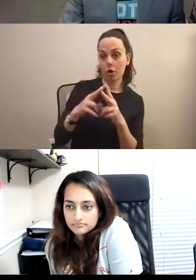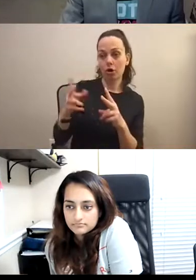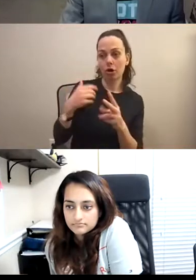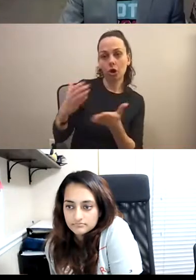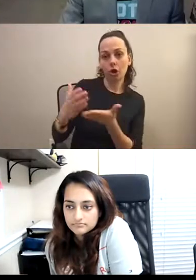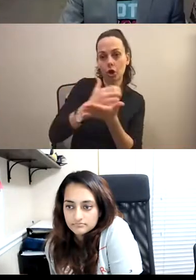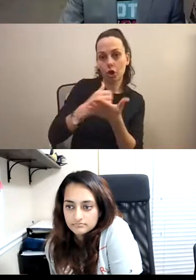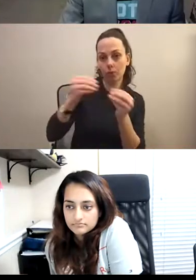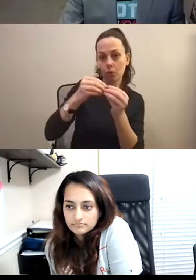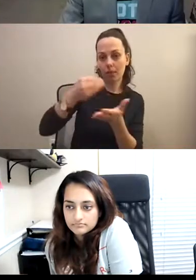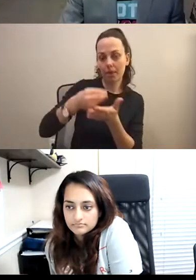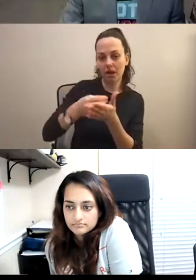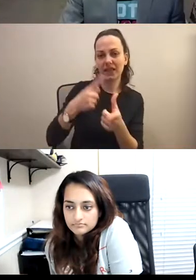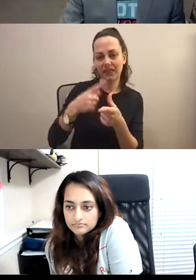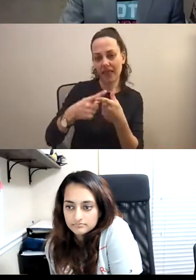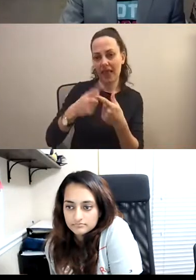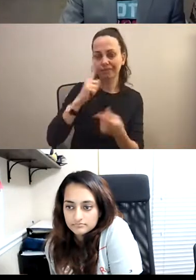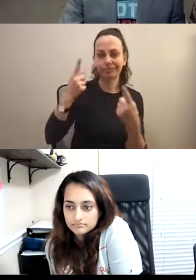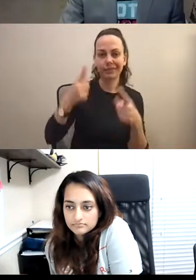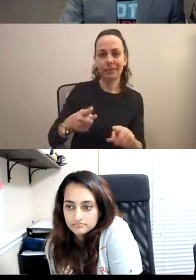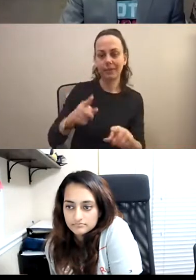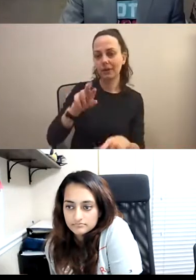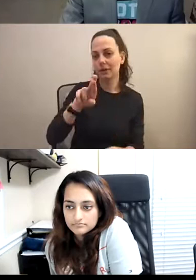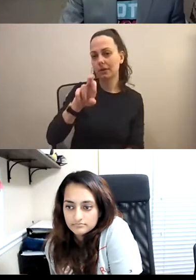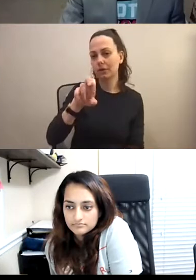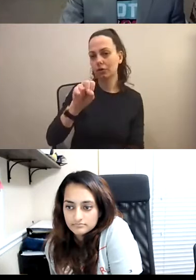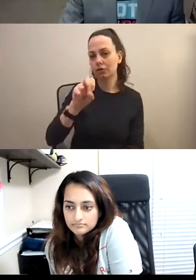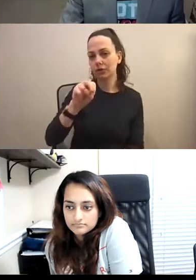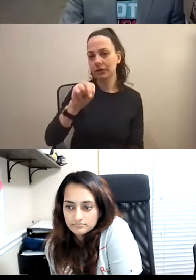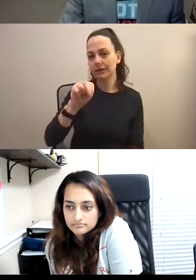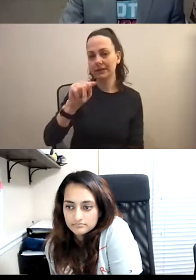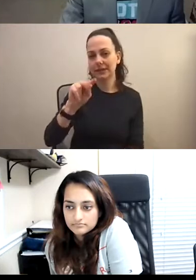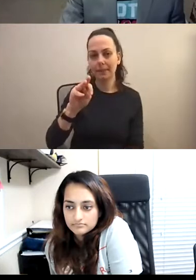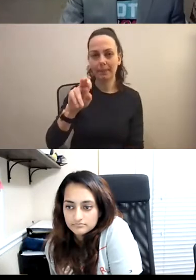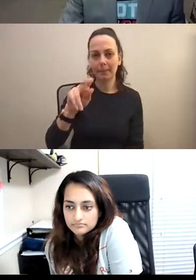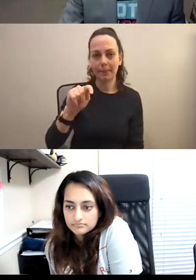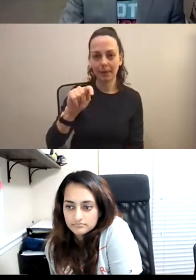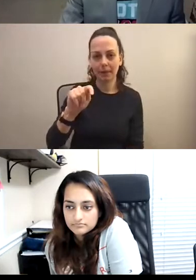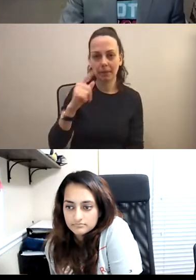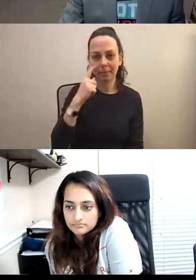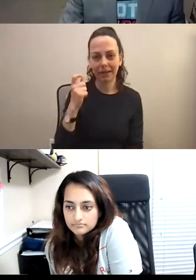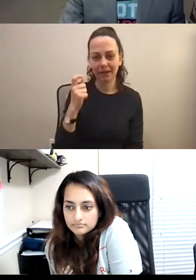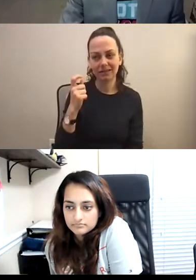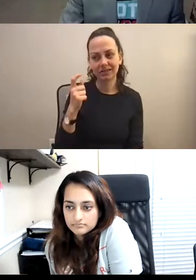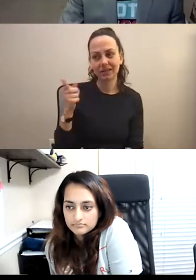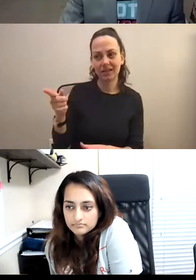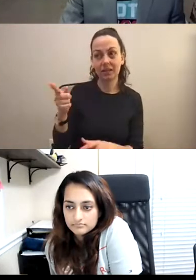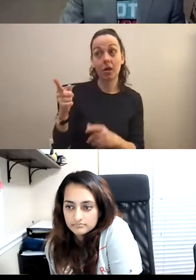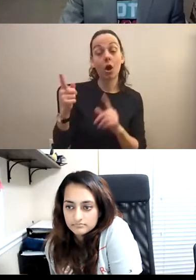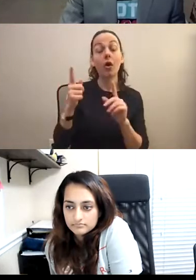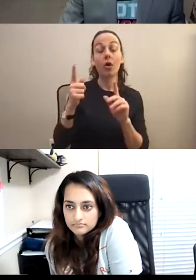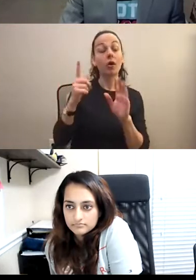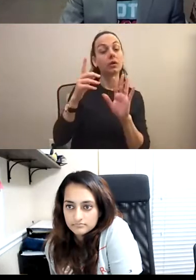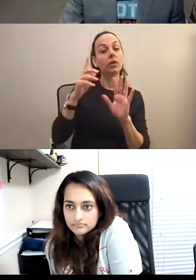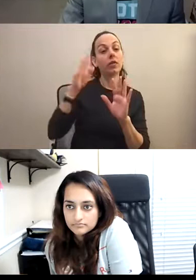the resentment comes in again because they then become, technically, according to the state and the government, they become